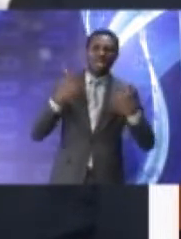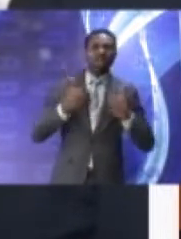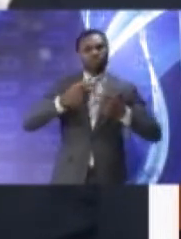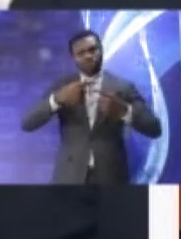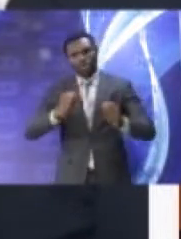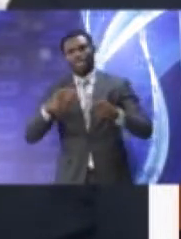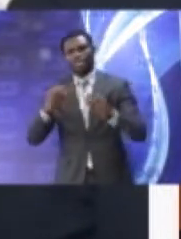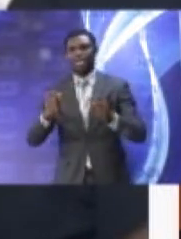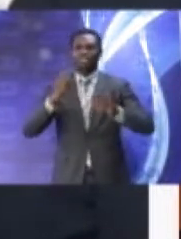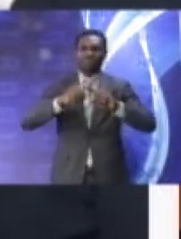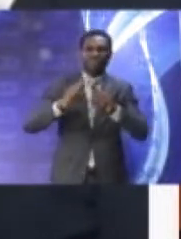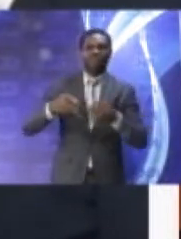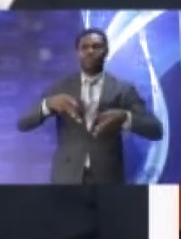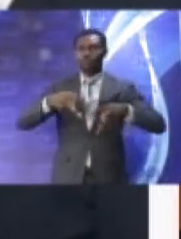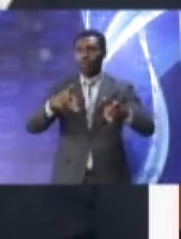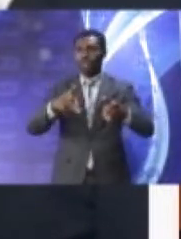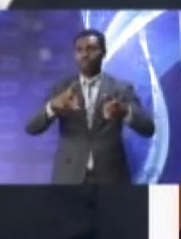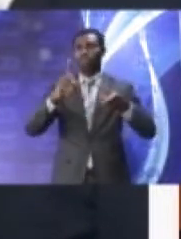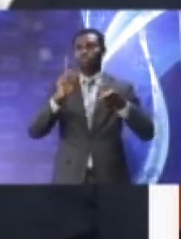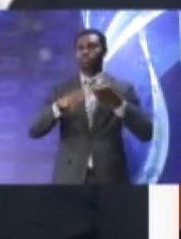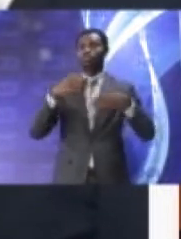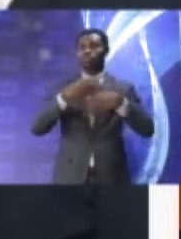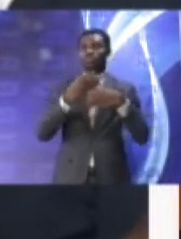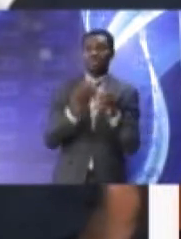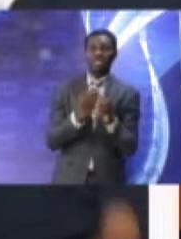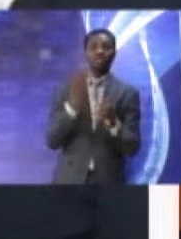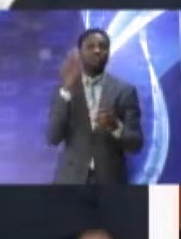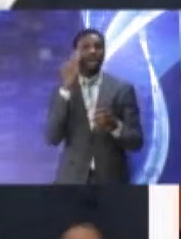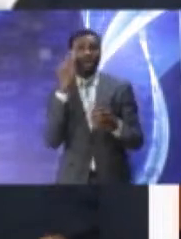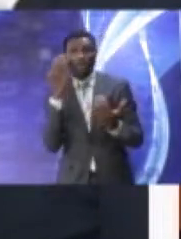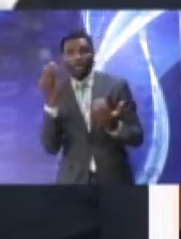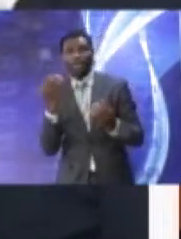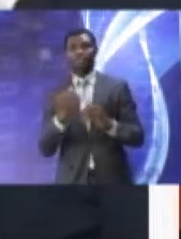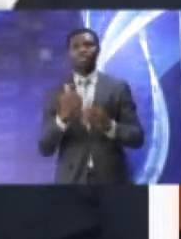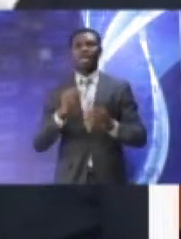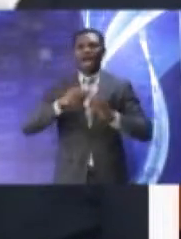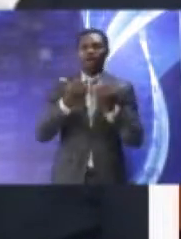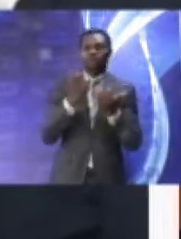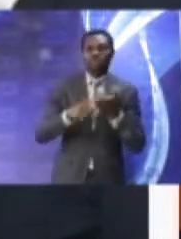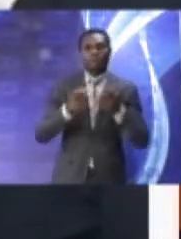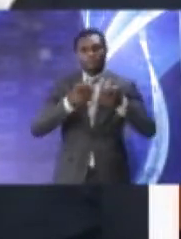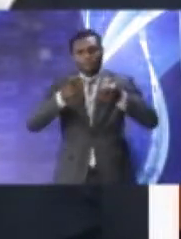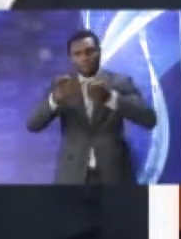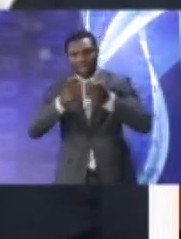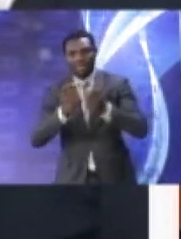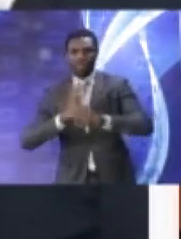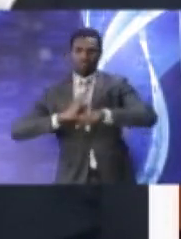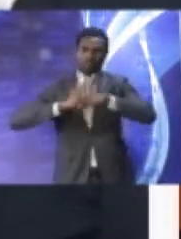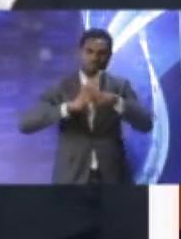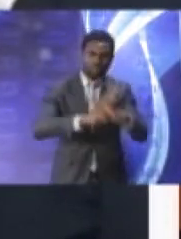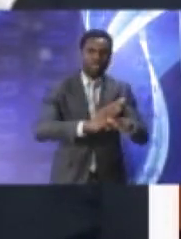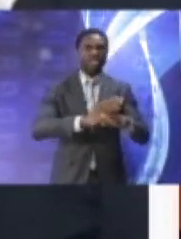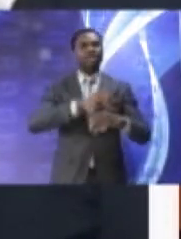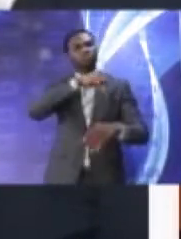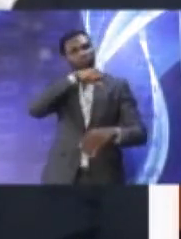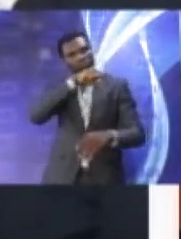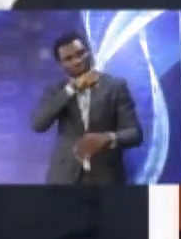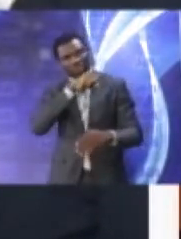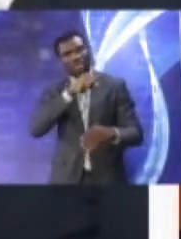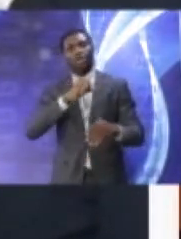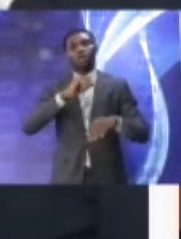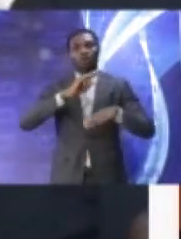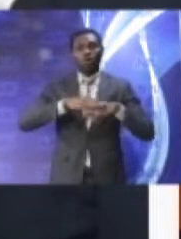in several ways to create awareness on how to put biosecurity on their farms